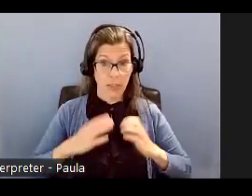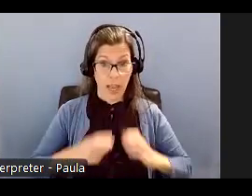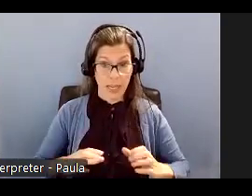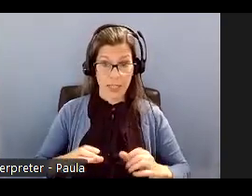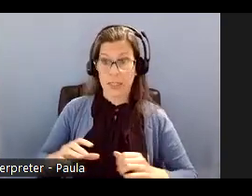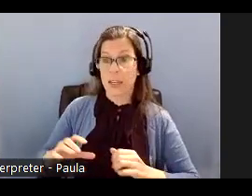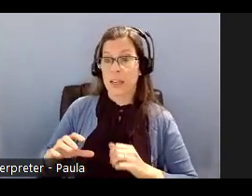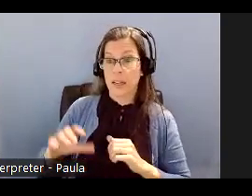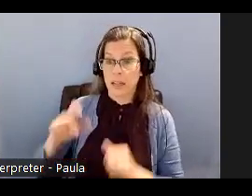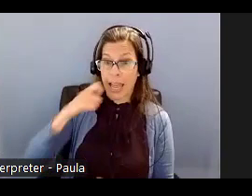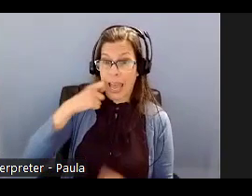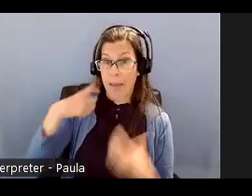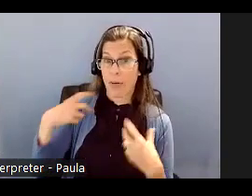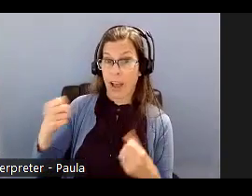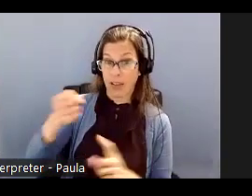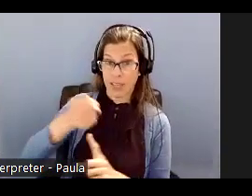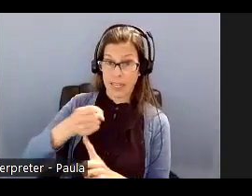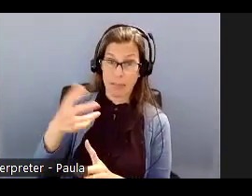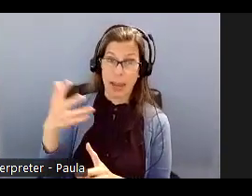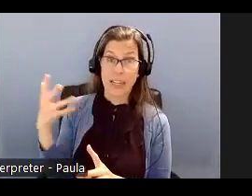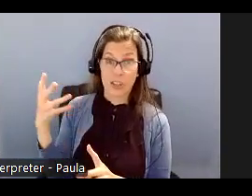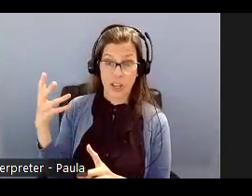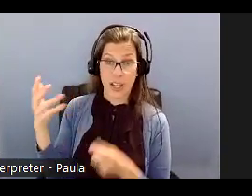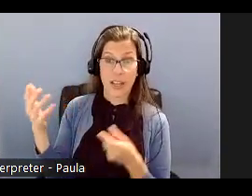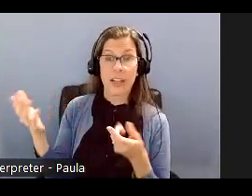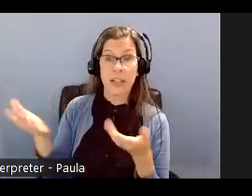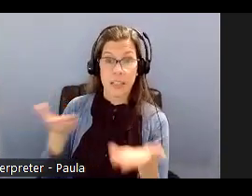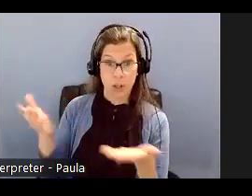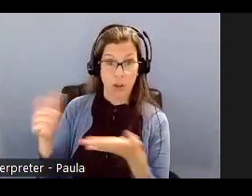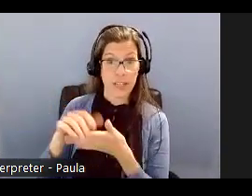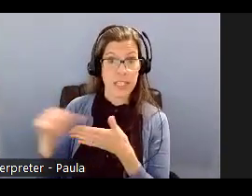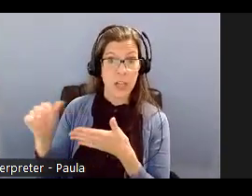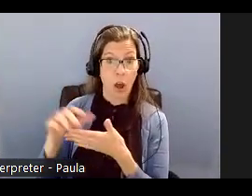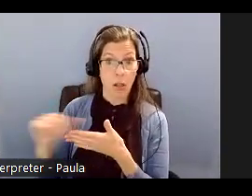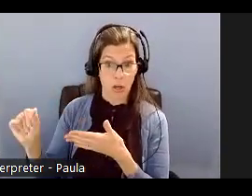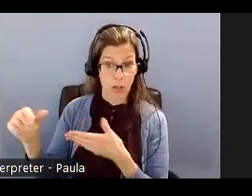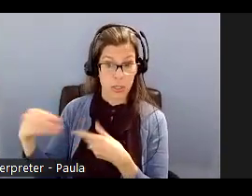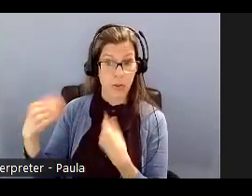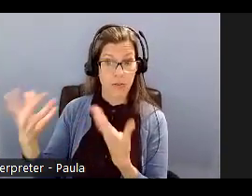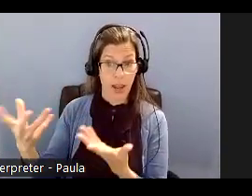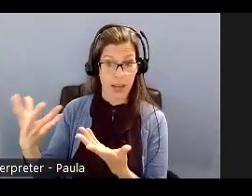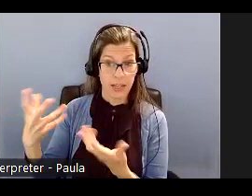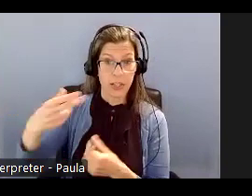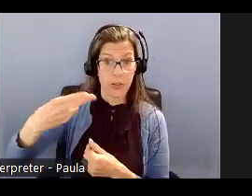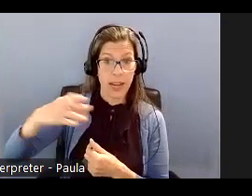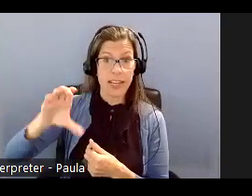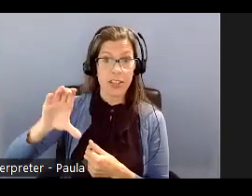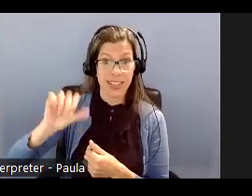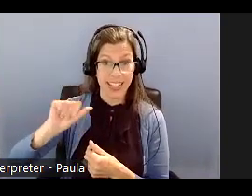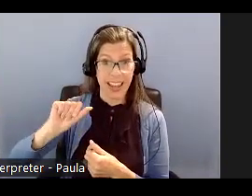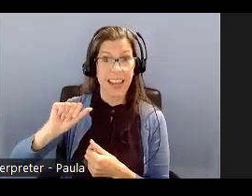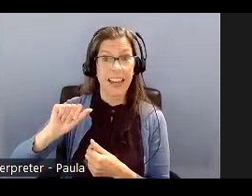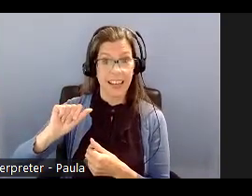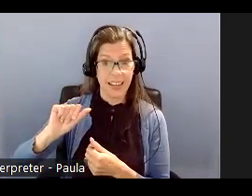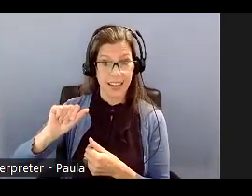So Hopple Health expansion service dollars were provided to Healthcare Authority. And so